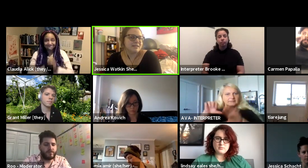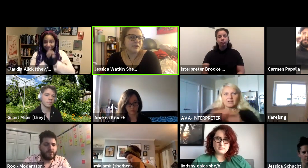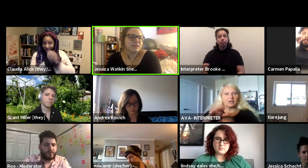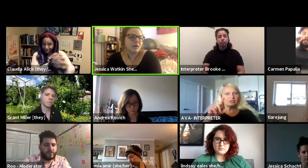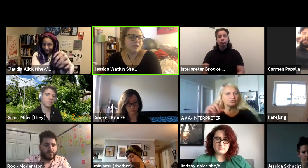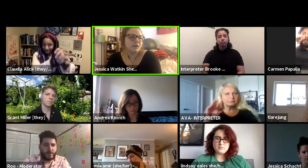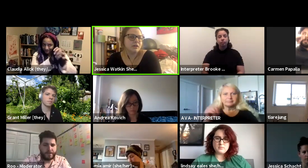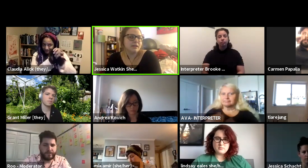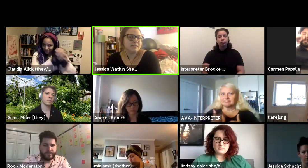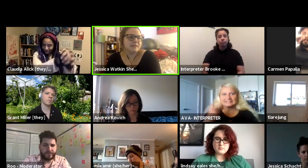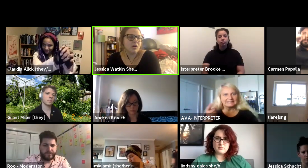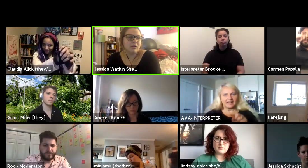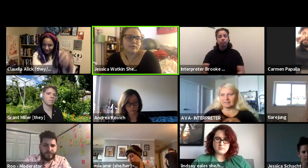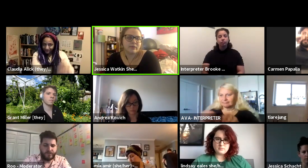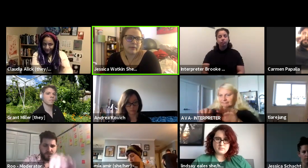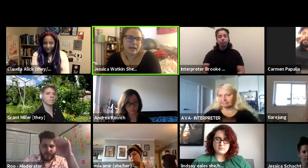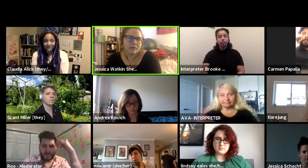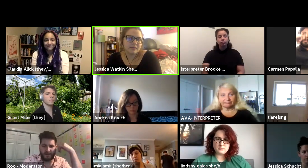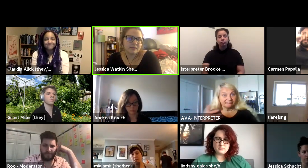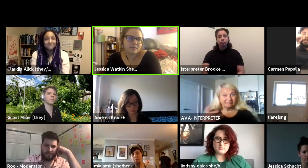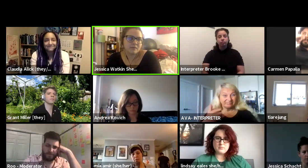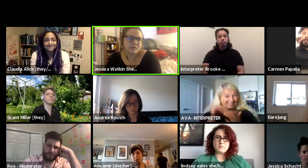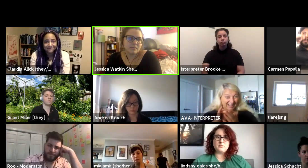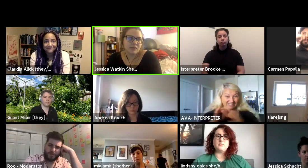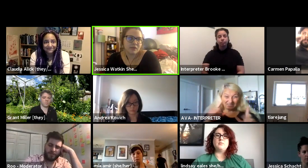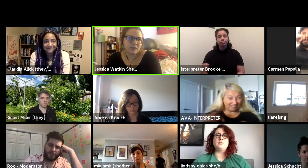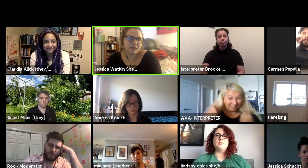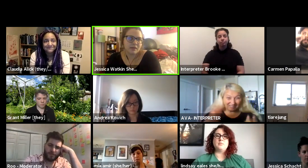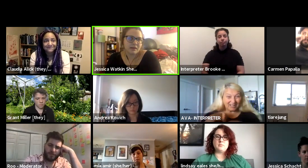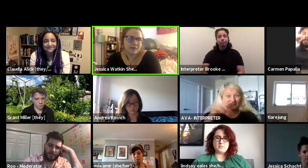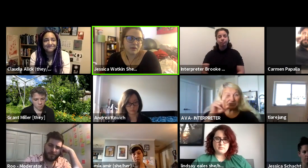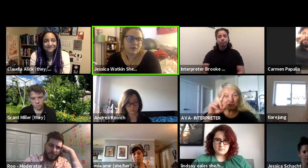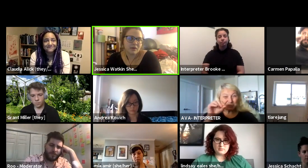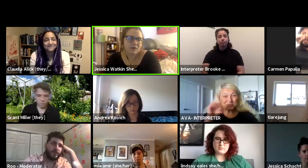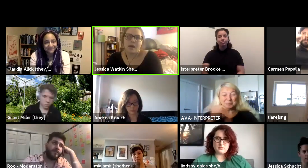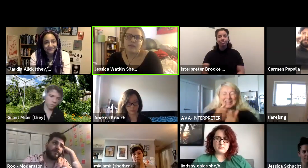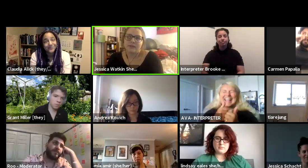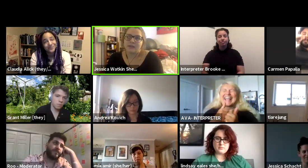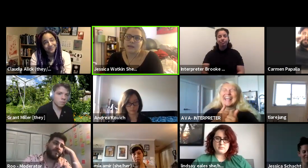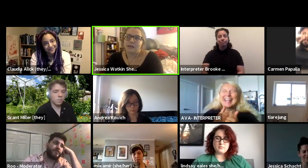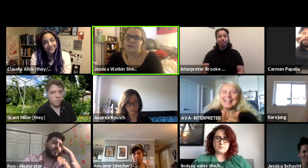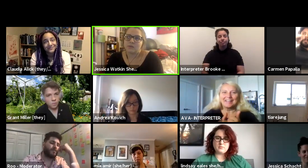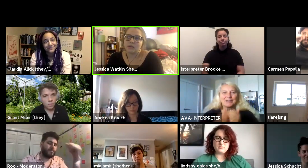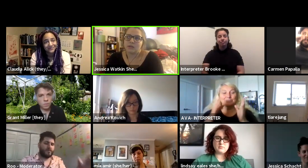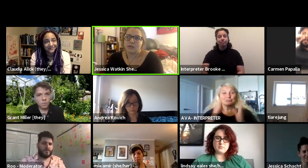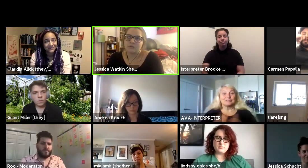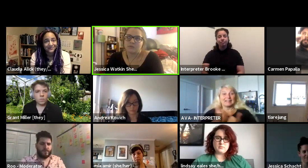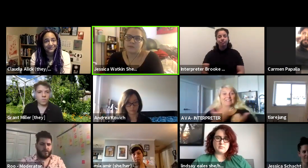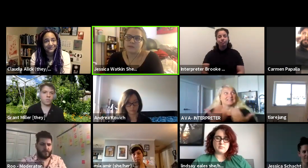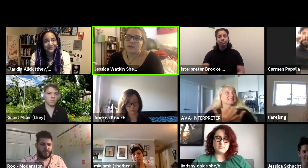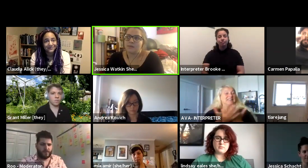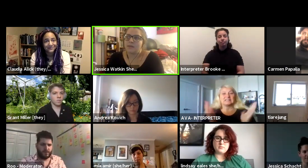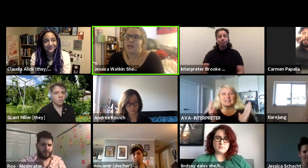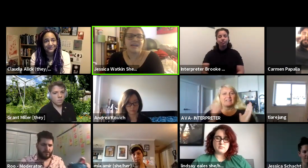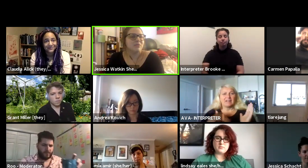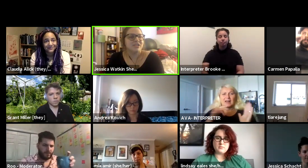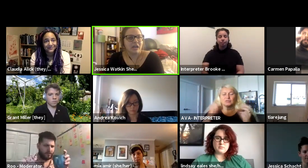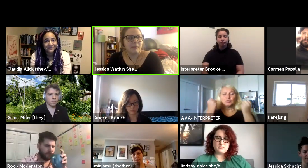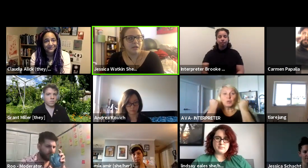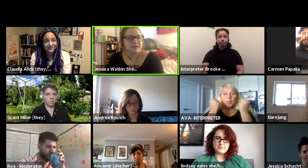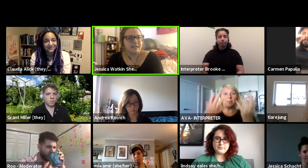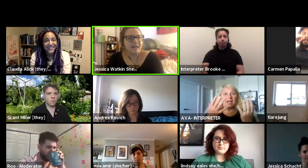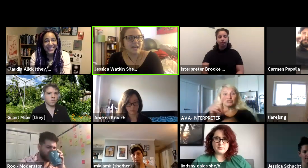as an artist scholar is all I'm doing right now, is Zooming every human ever. it feels like so many Zooms, and I